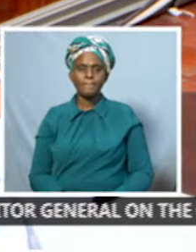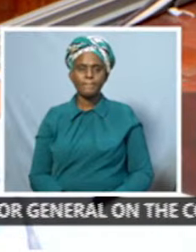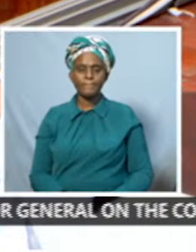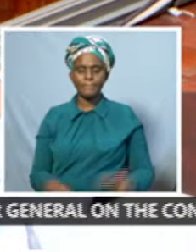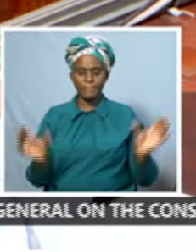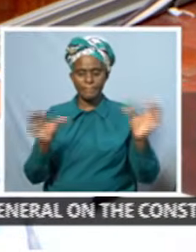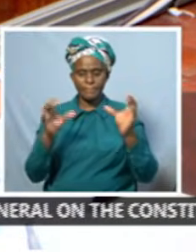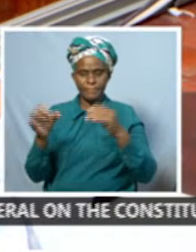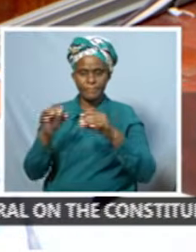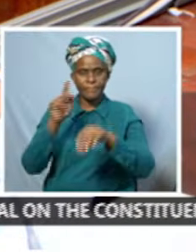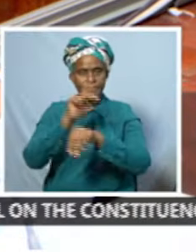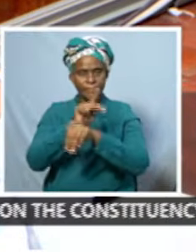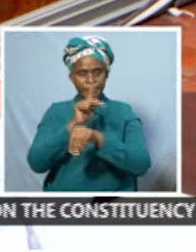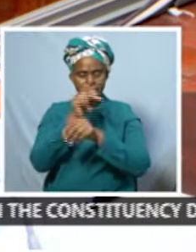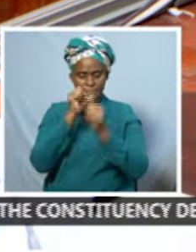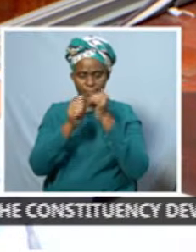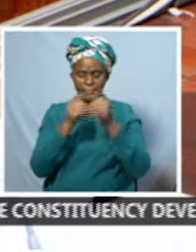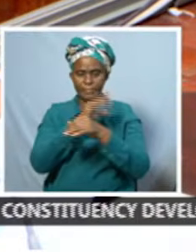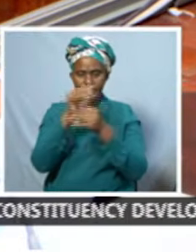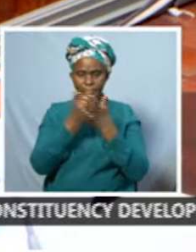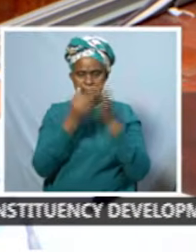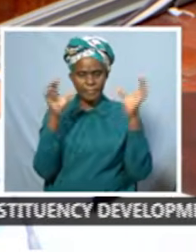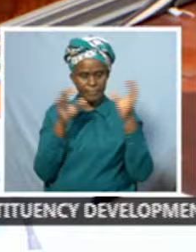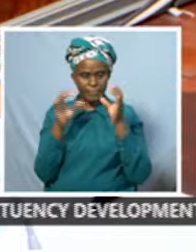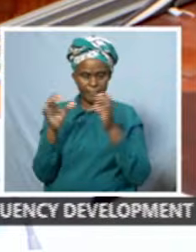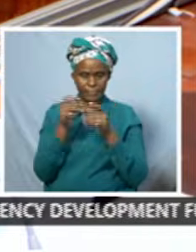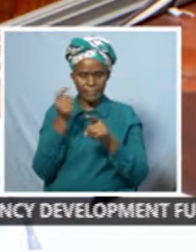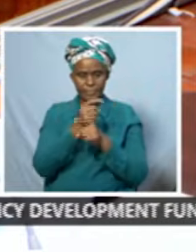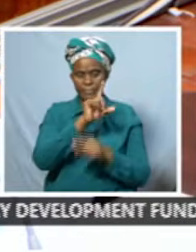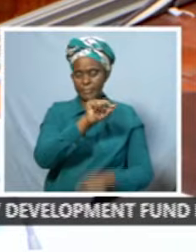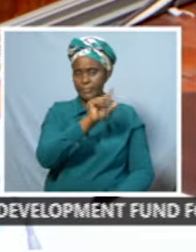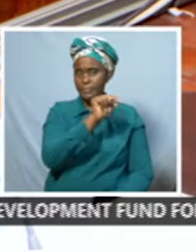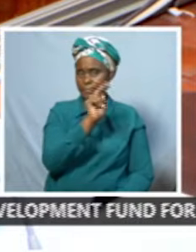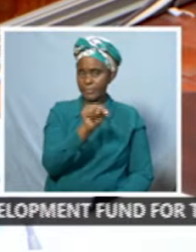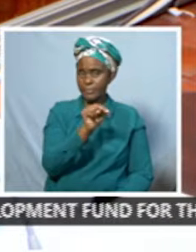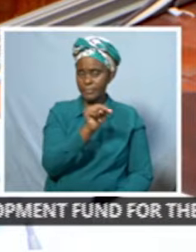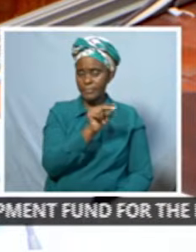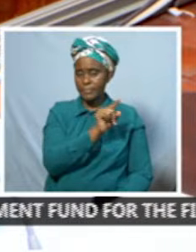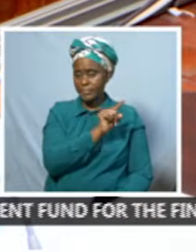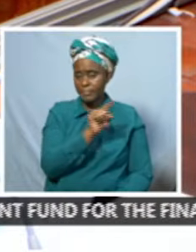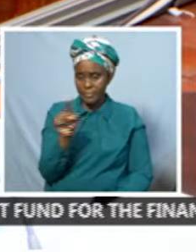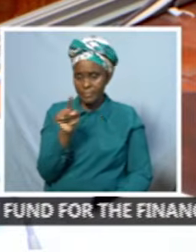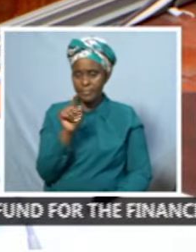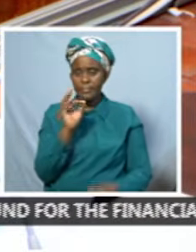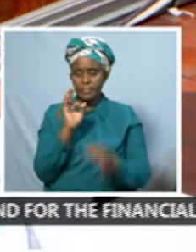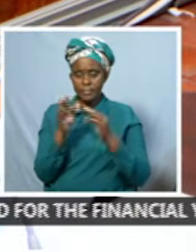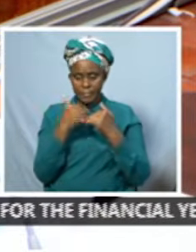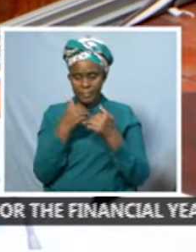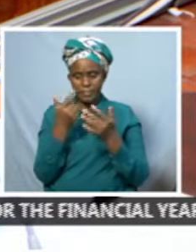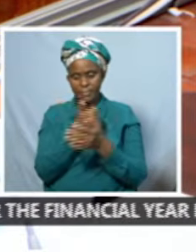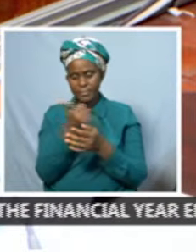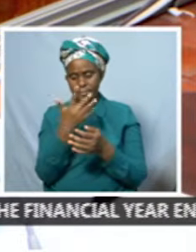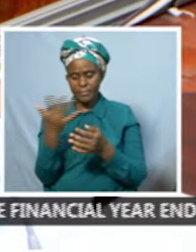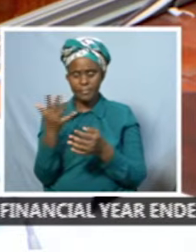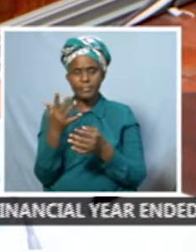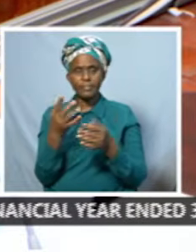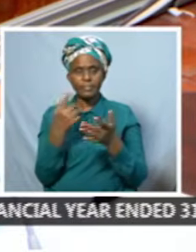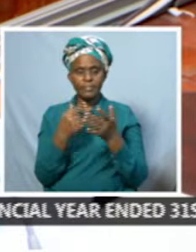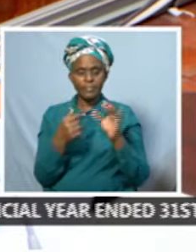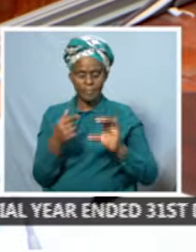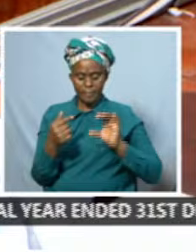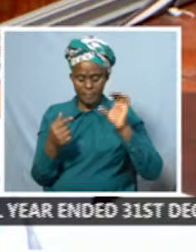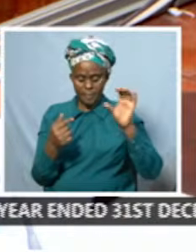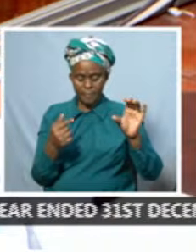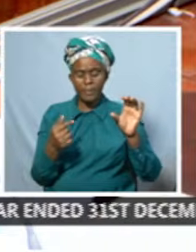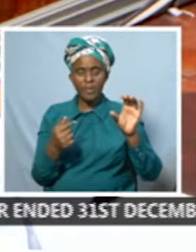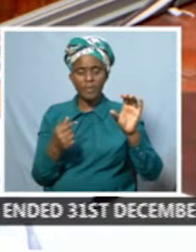community projects. Because all the councils from 2022, if there's been a component that has been